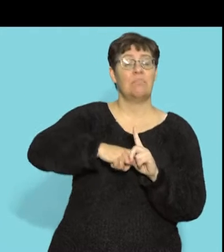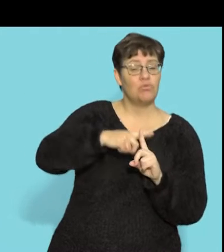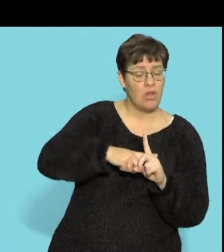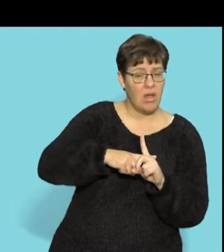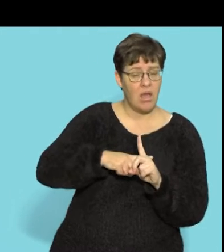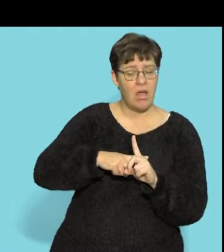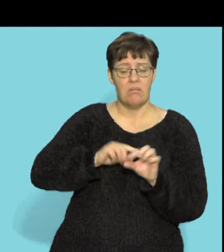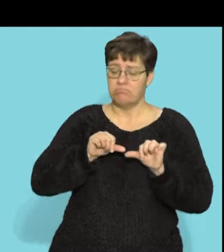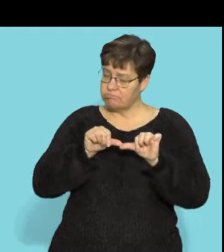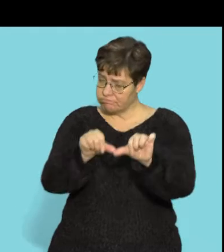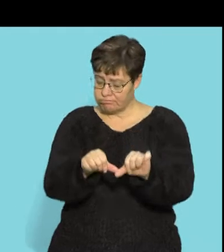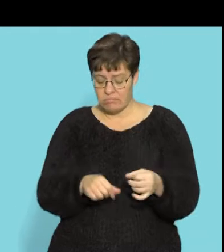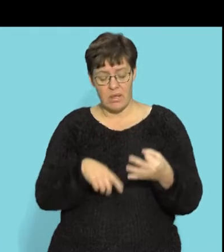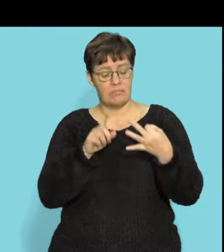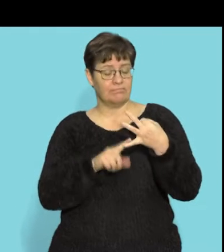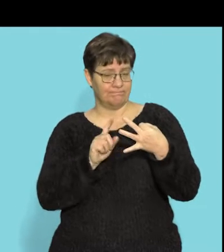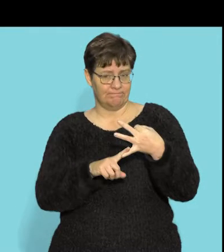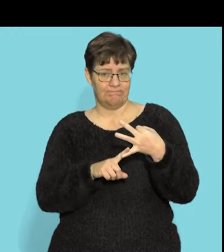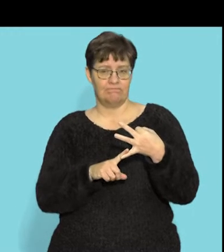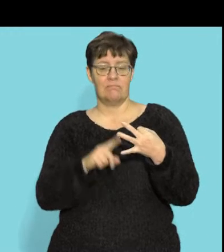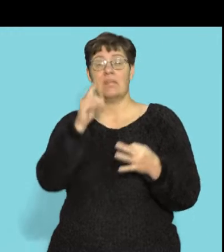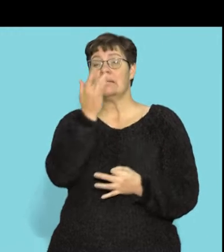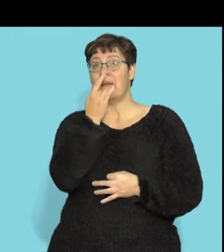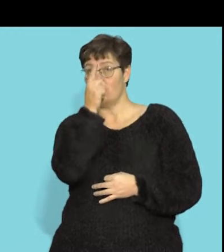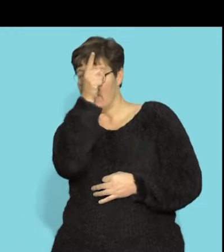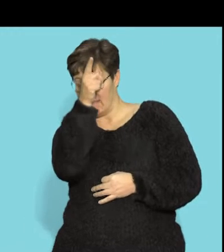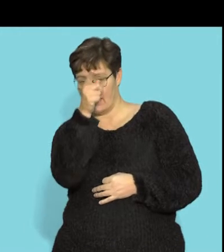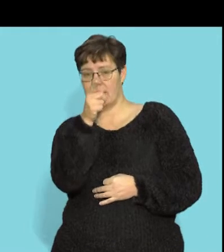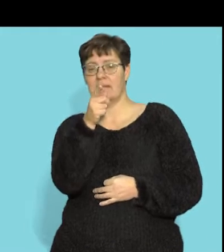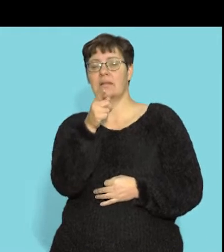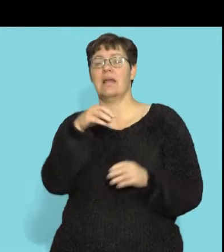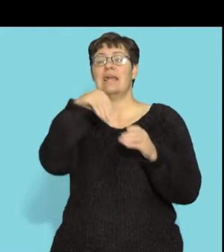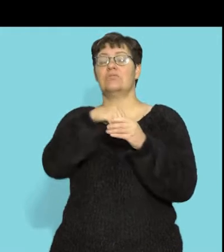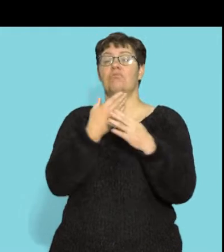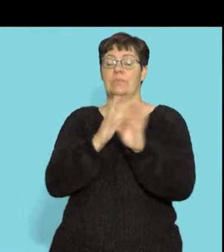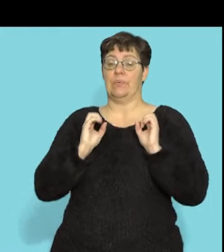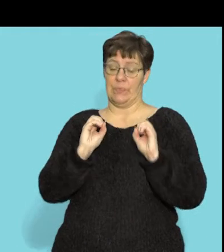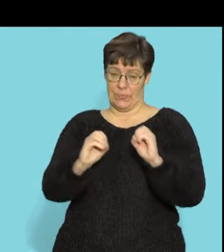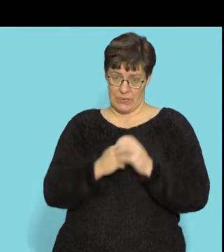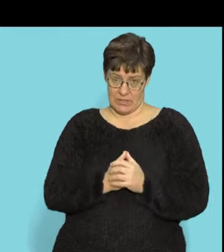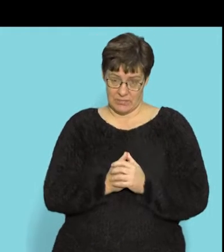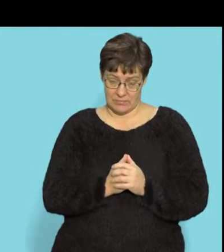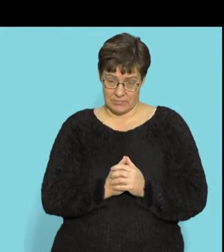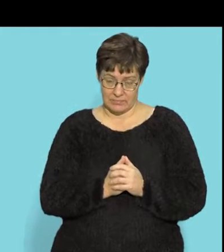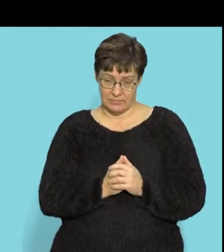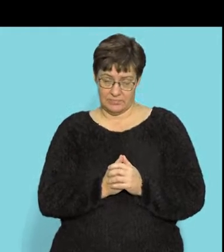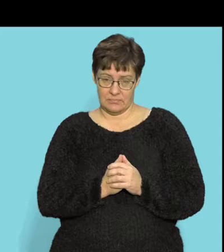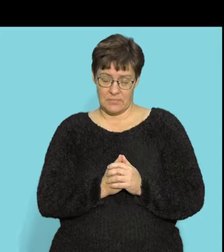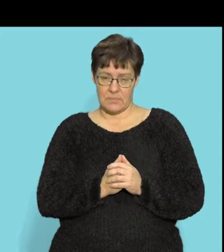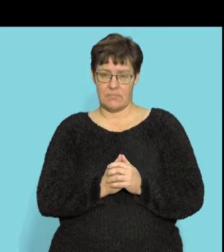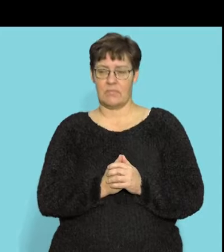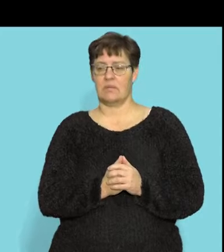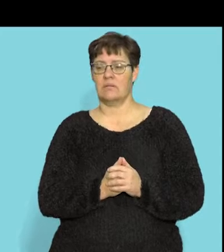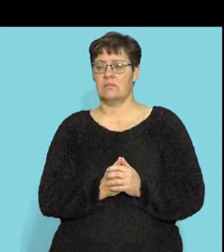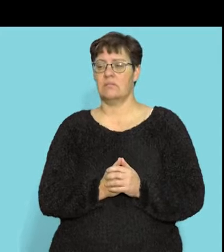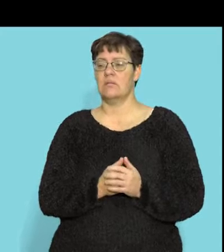temperature constant, and also the cell does not have any internal resistance. So the internal resistance of the cell is